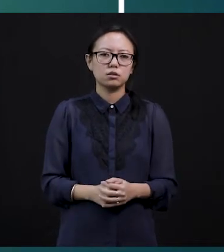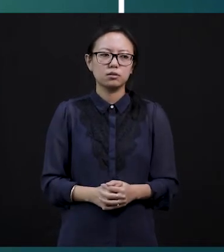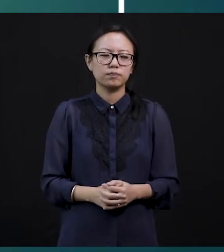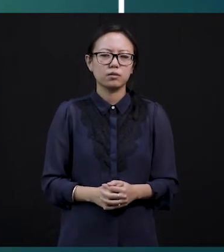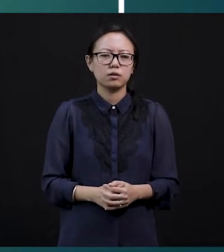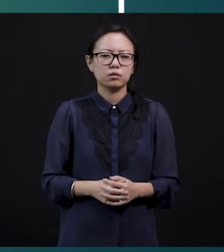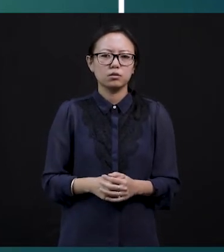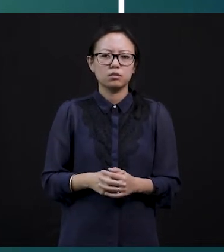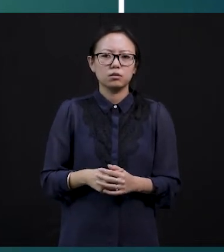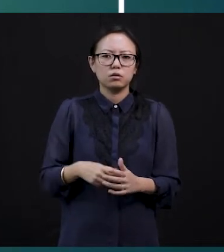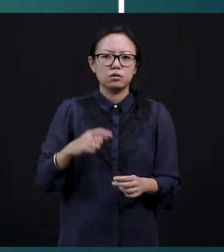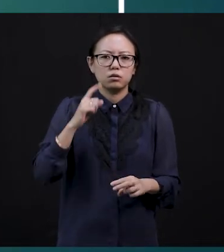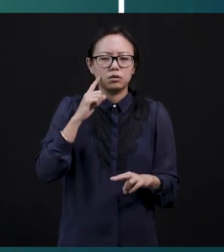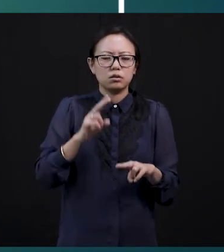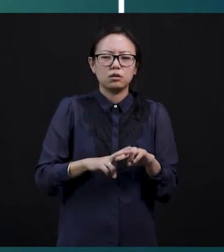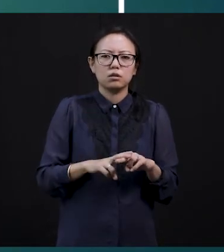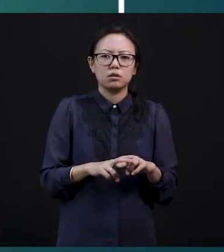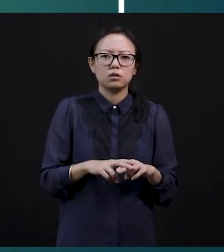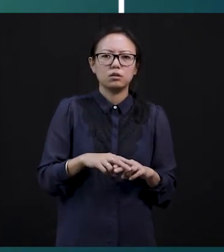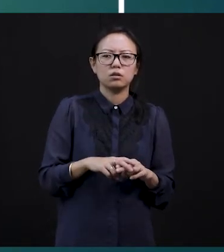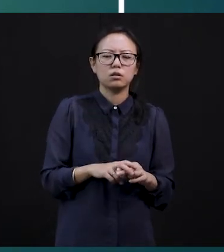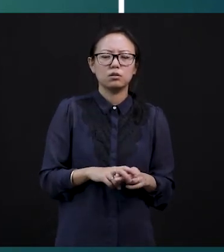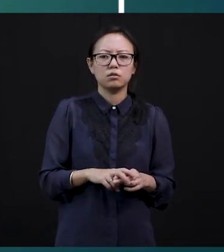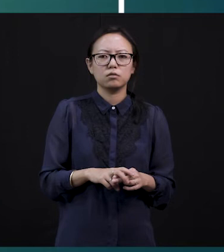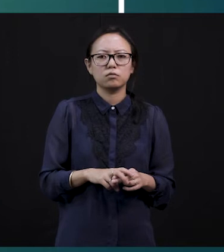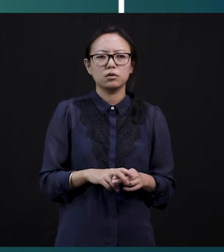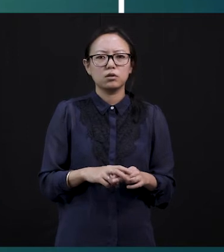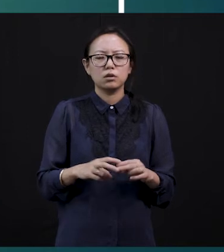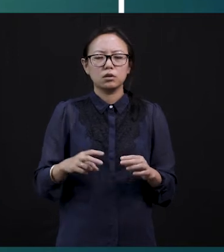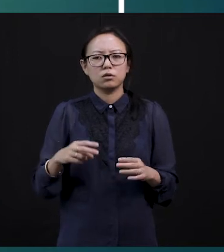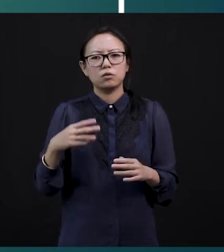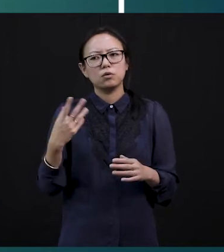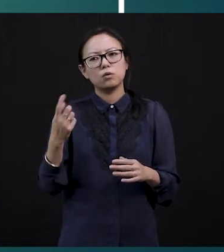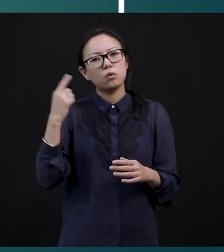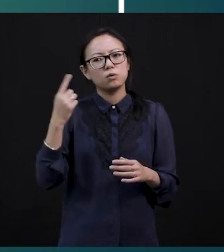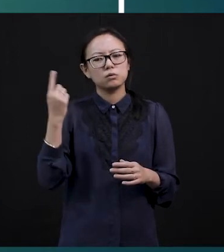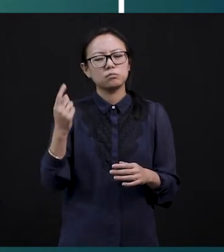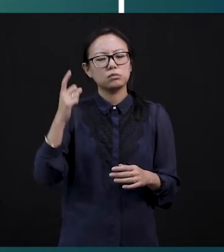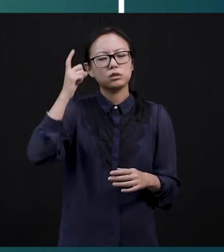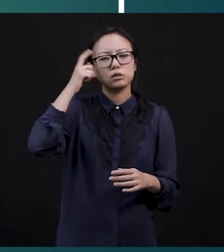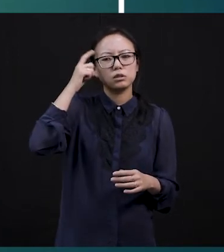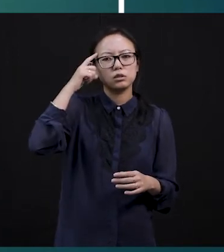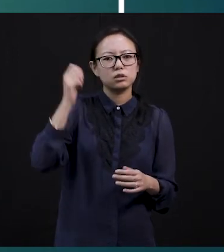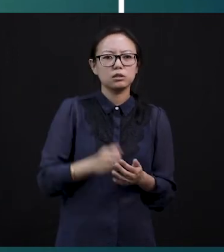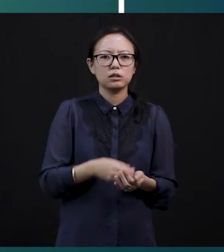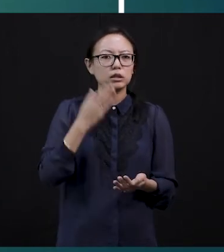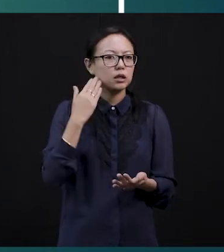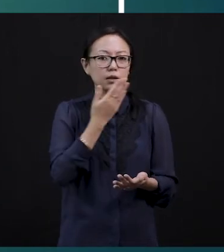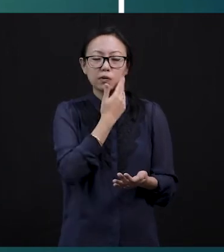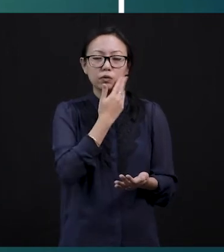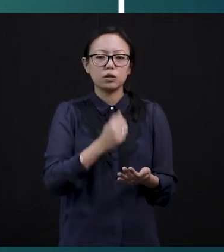if he thinks that he wants to only have creams and shampoos, so he should be having a relationship